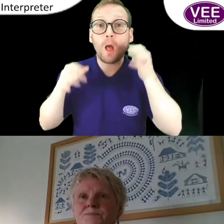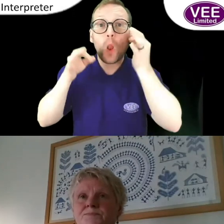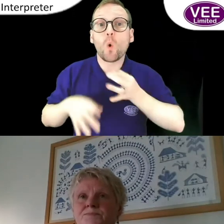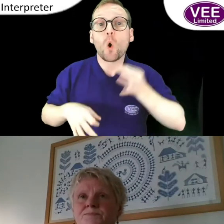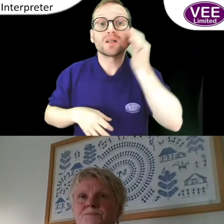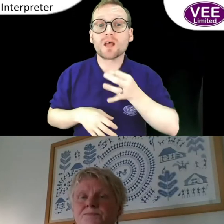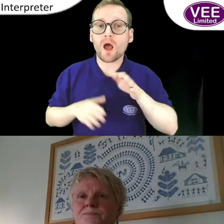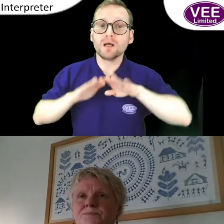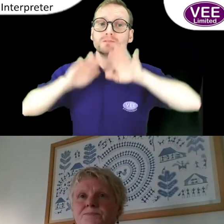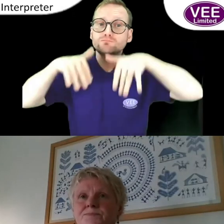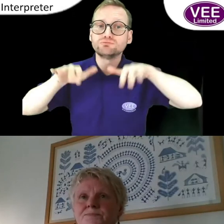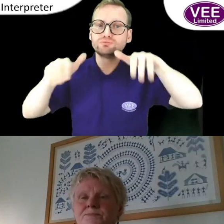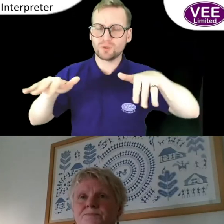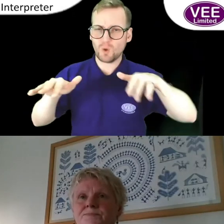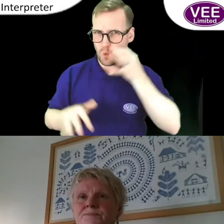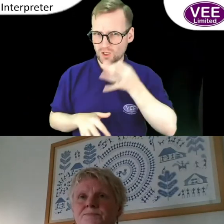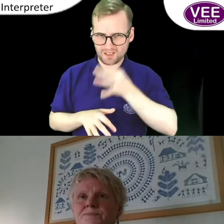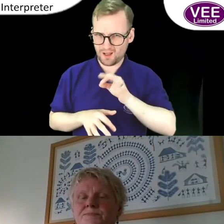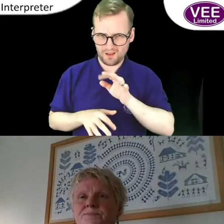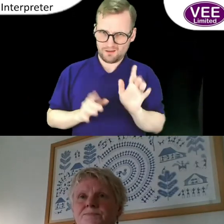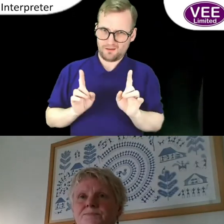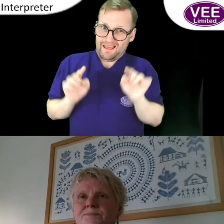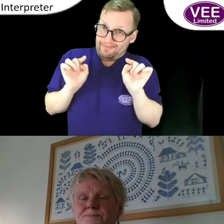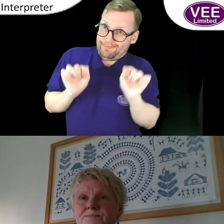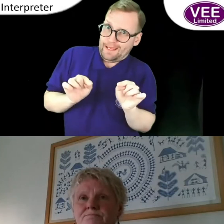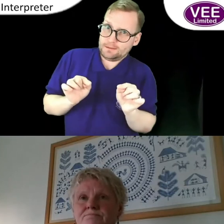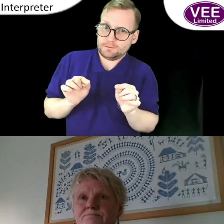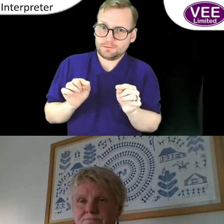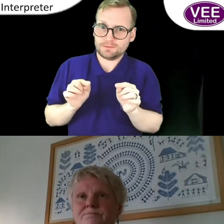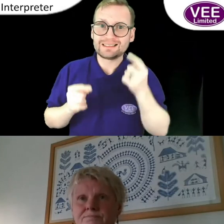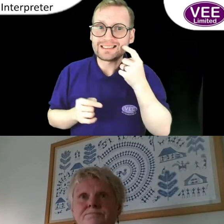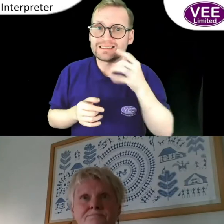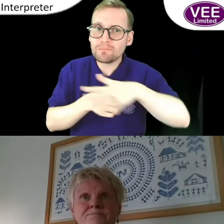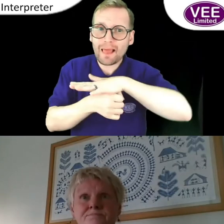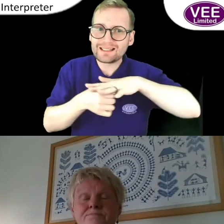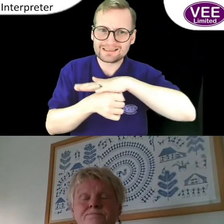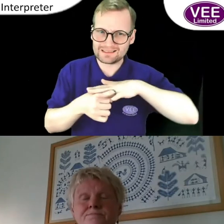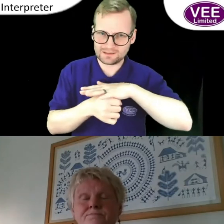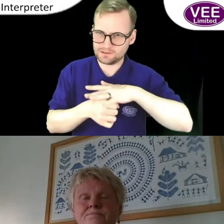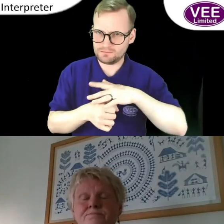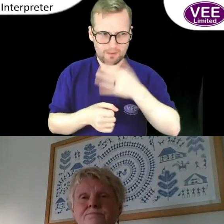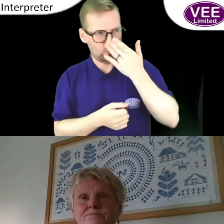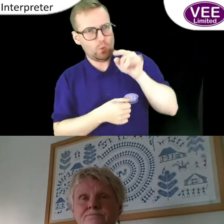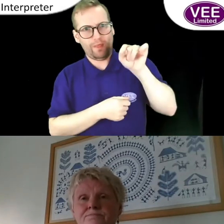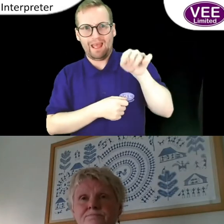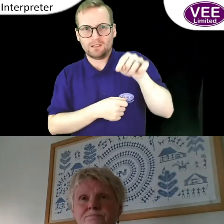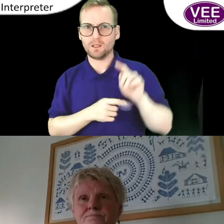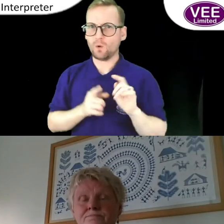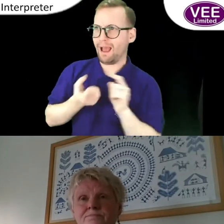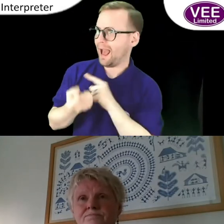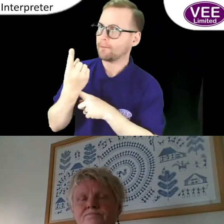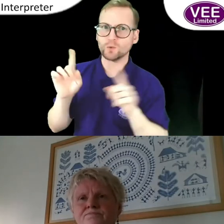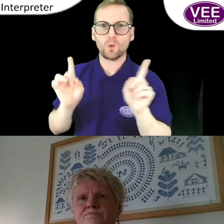know from Syria, water is not actually an easy place, not familiar place, because we